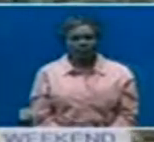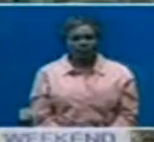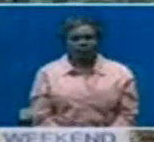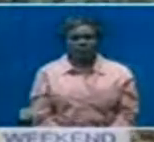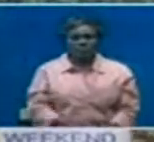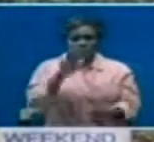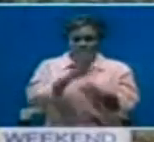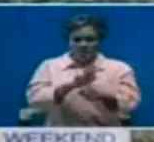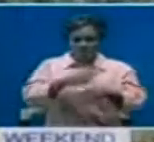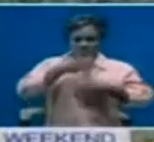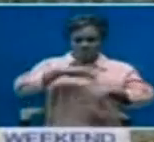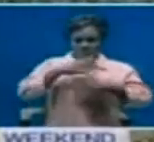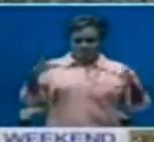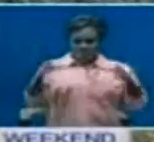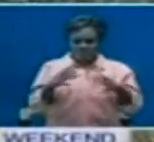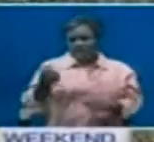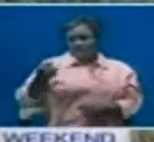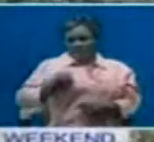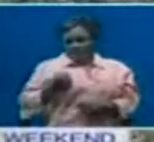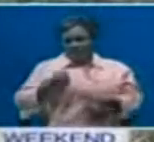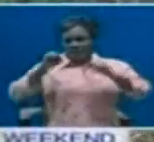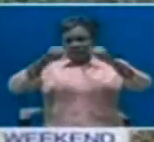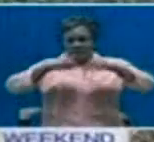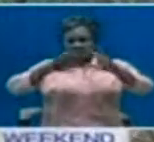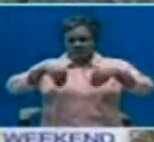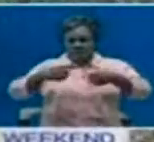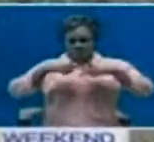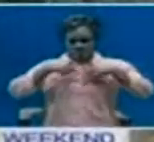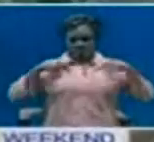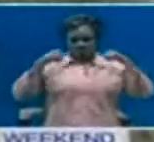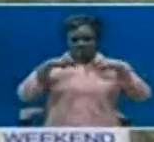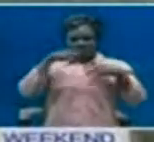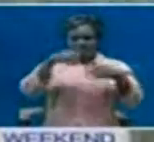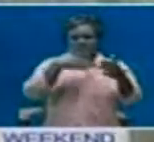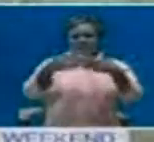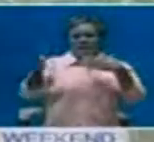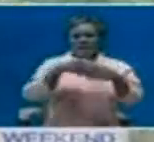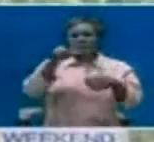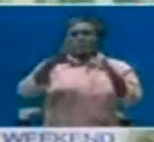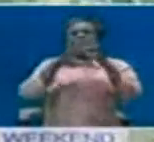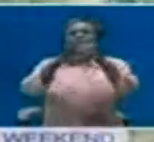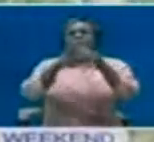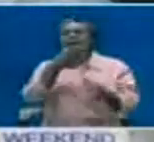And in most Samburu clans, if the girl agrees, she is given beads, a sign that she belongs to a moran.